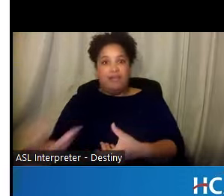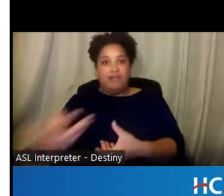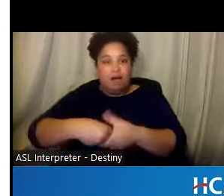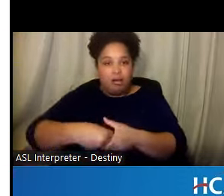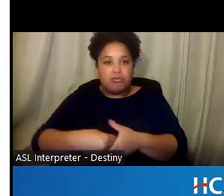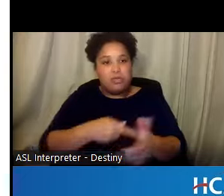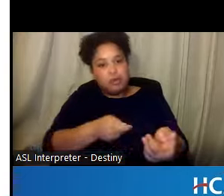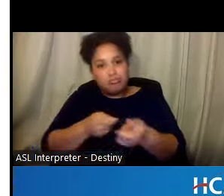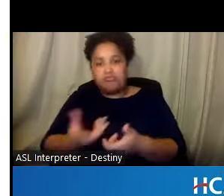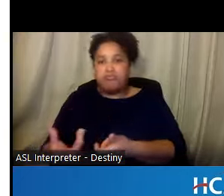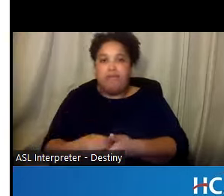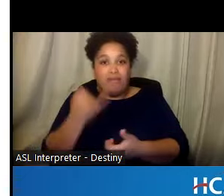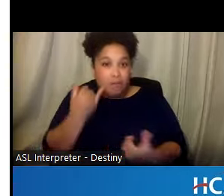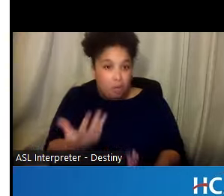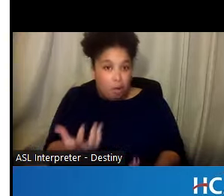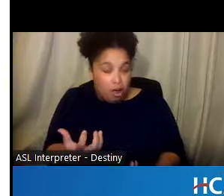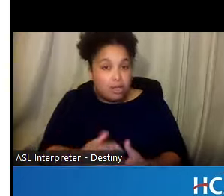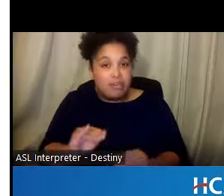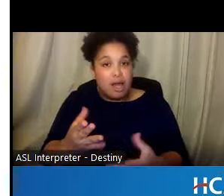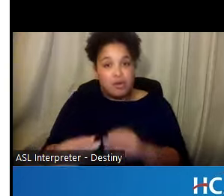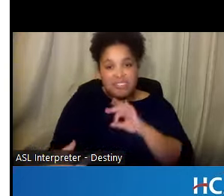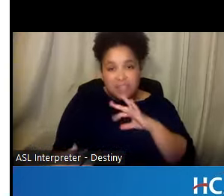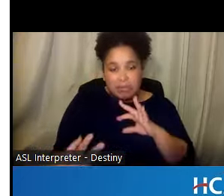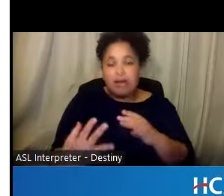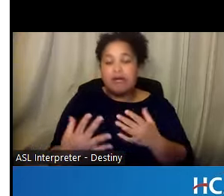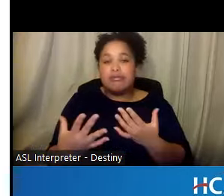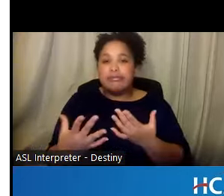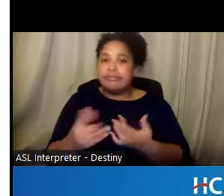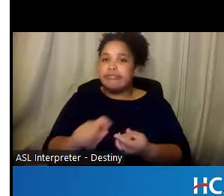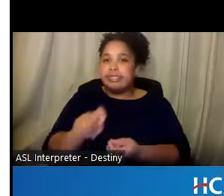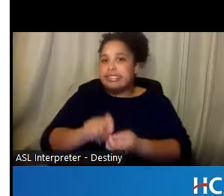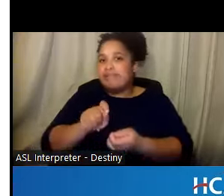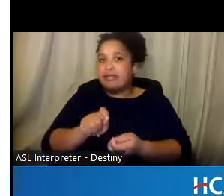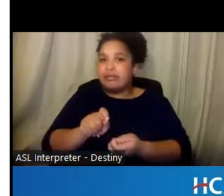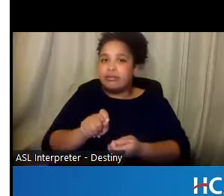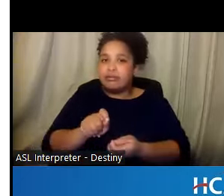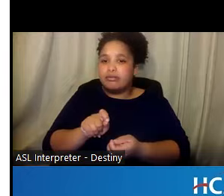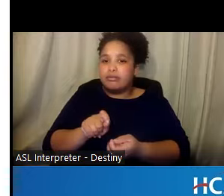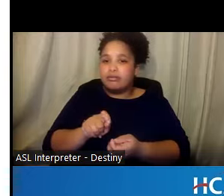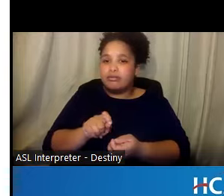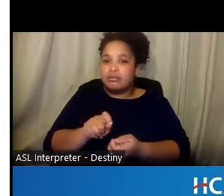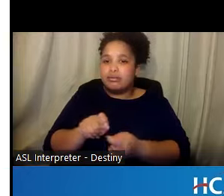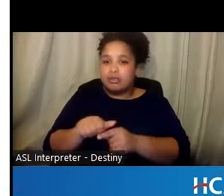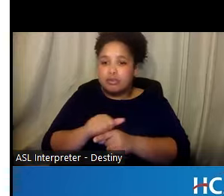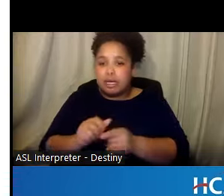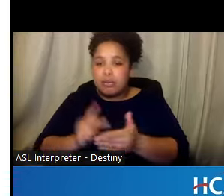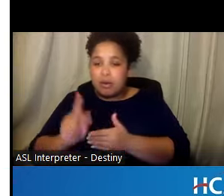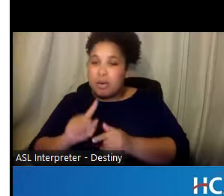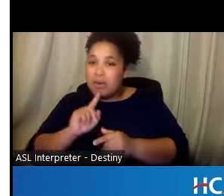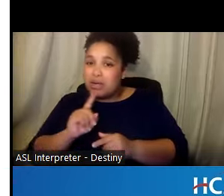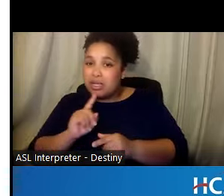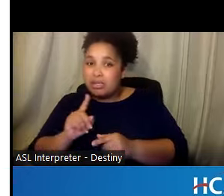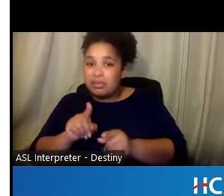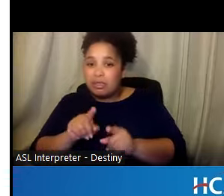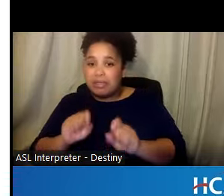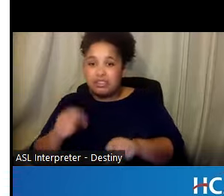if you'd like to, and provide your feedback on, in particular, the training program at large, but in particular, the